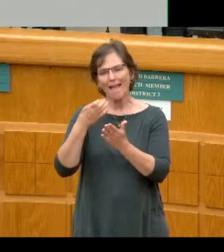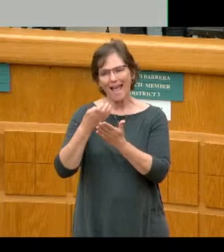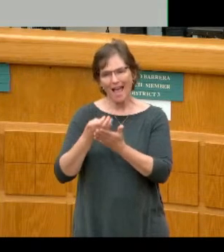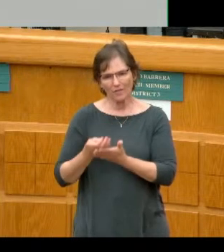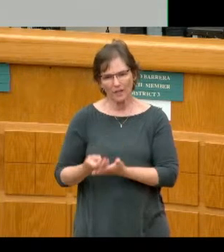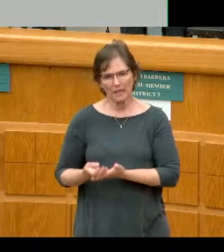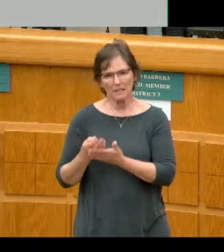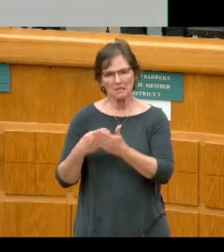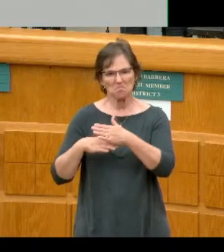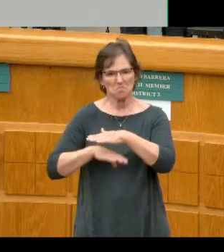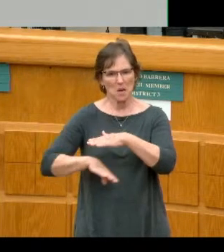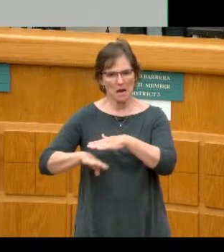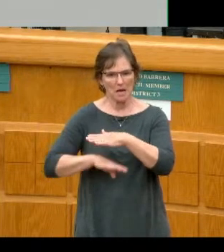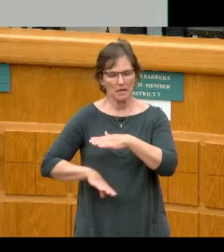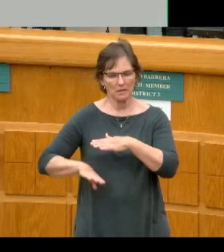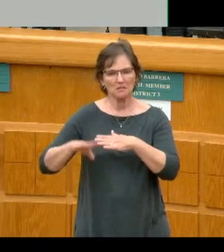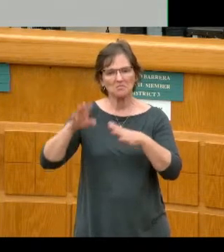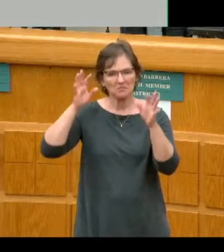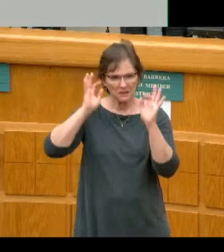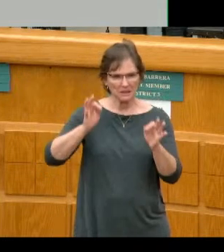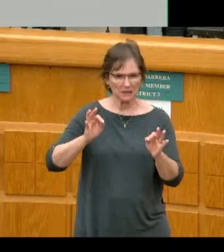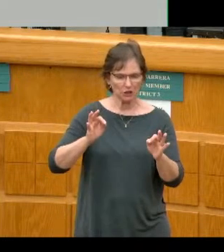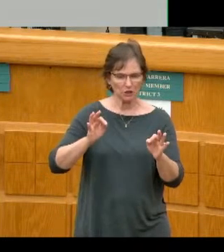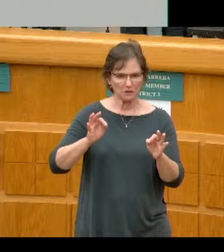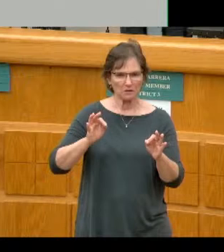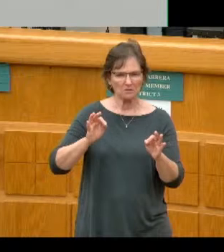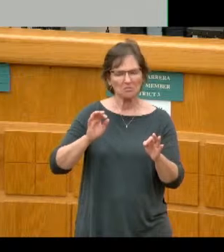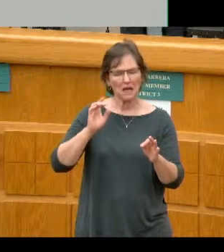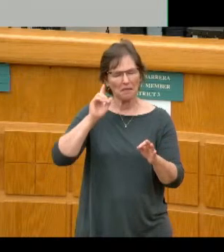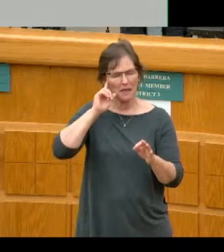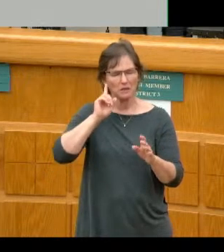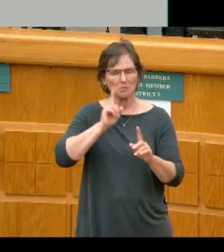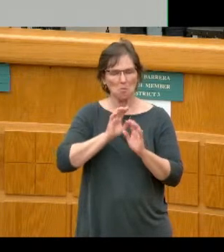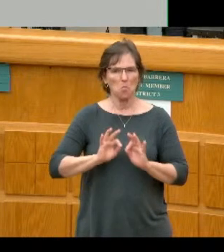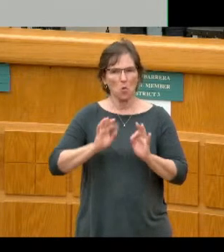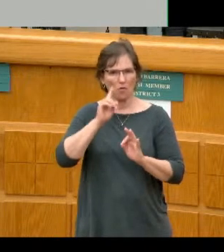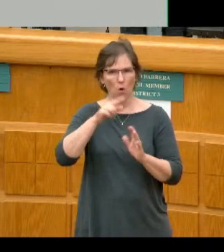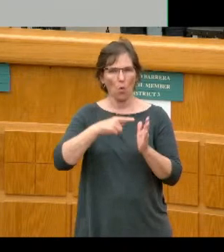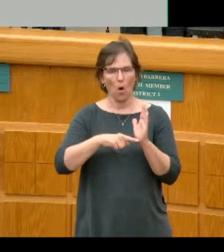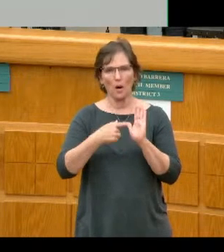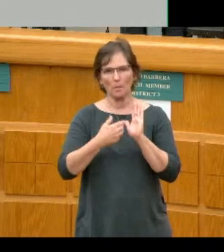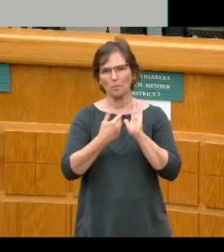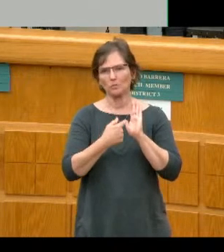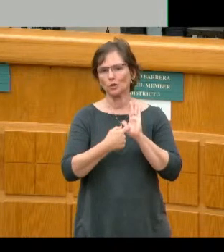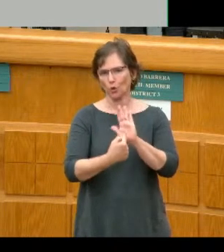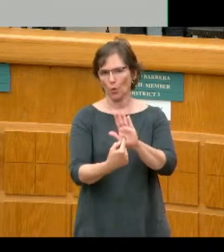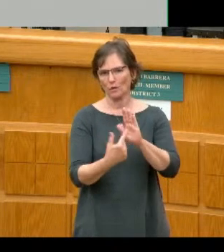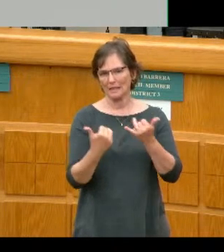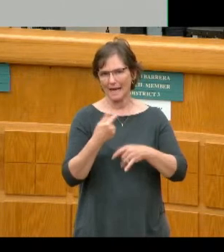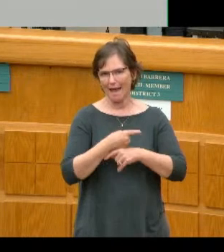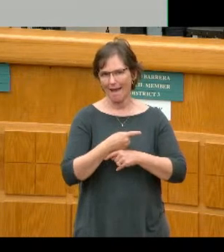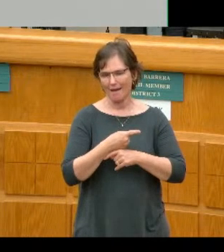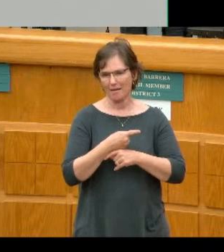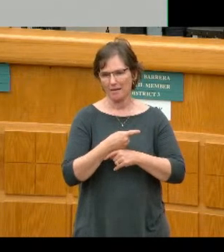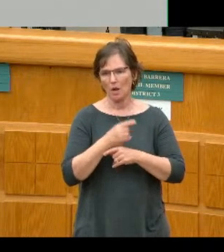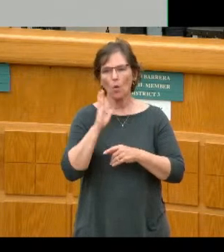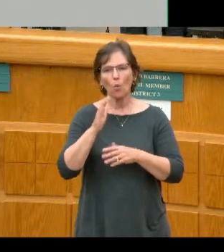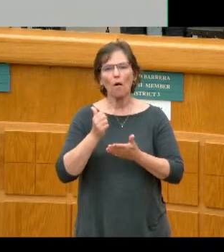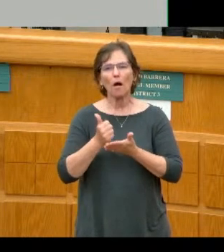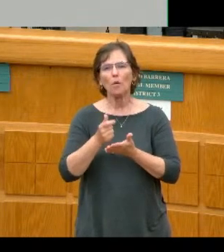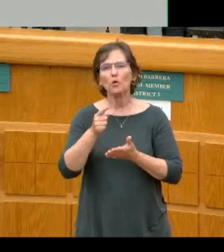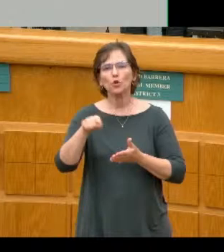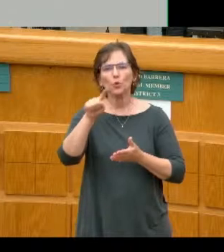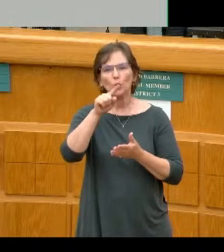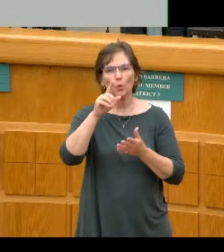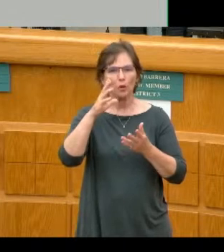task force. The first is to address your concerns about COVID-19 and the interventions that are taking place to combat